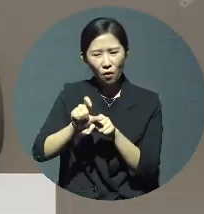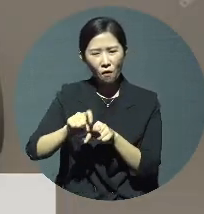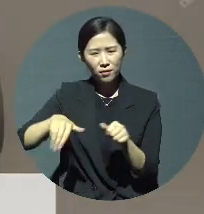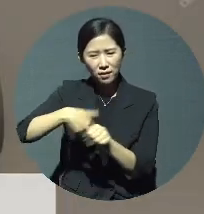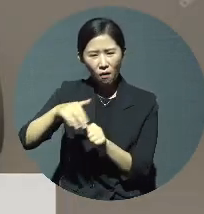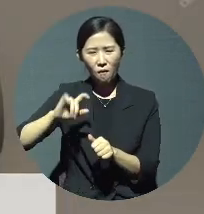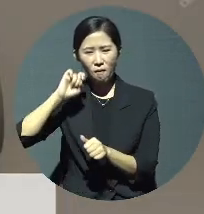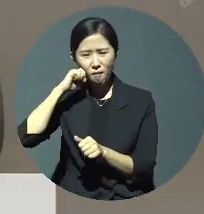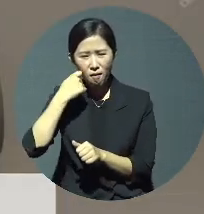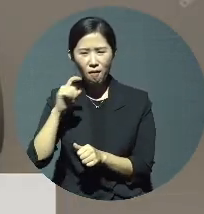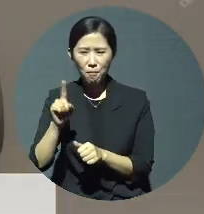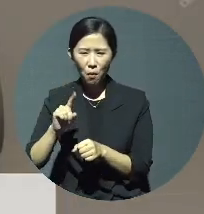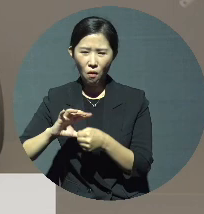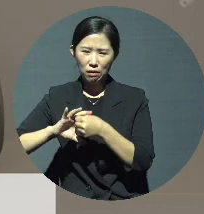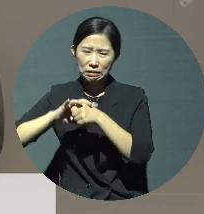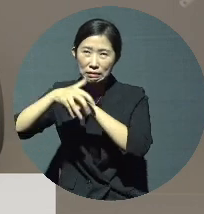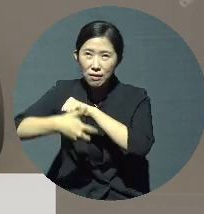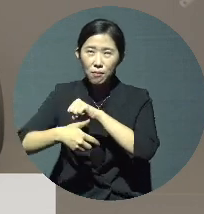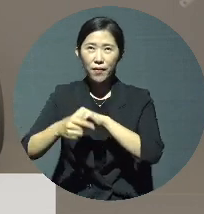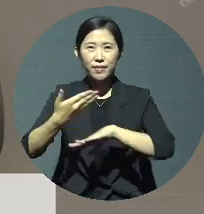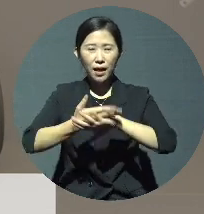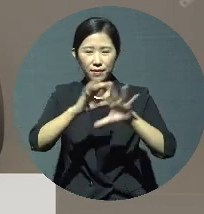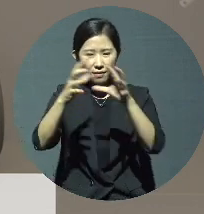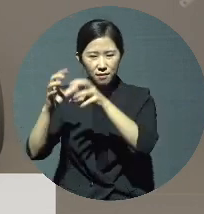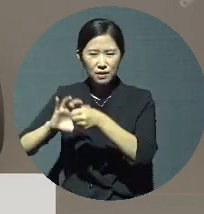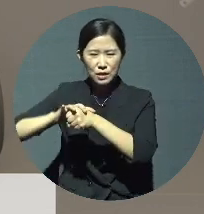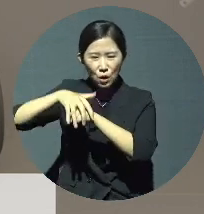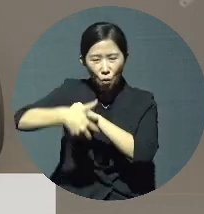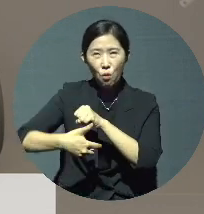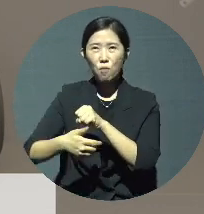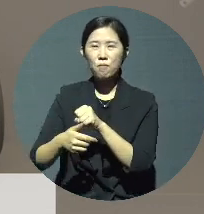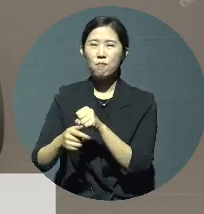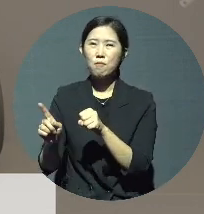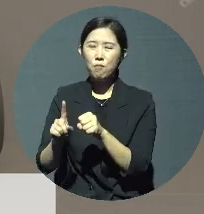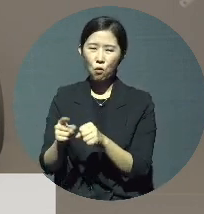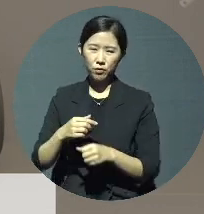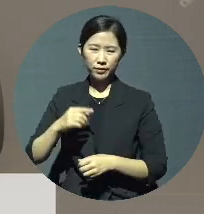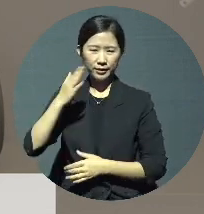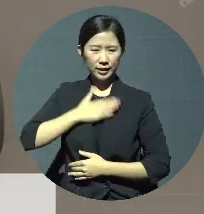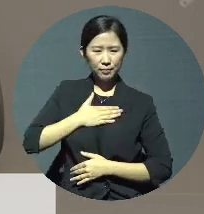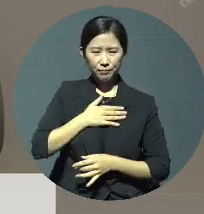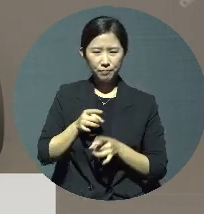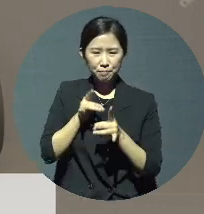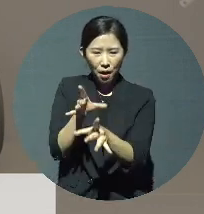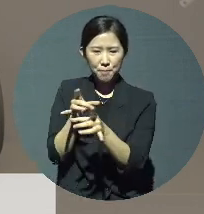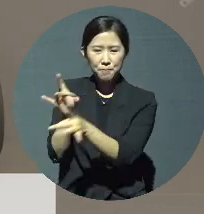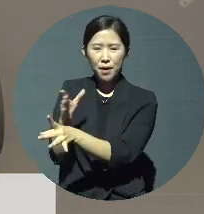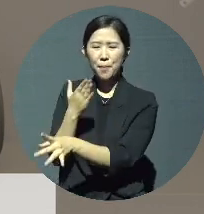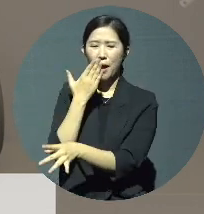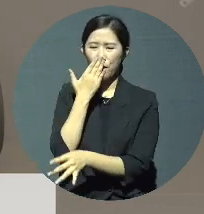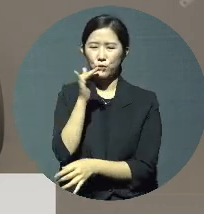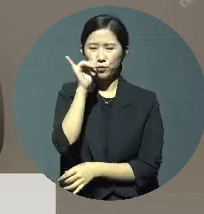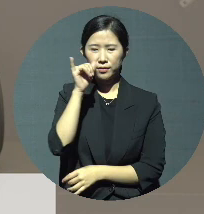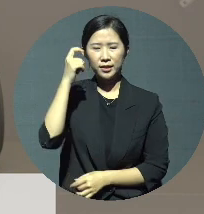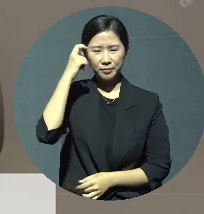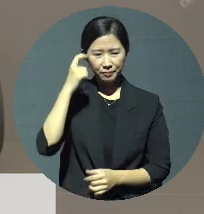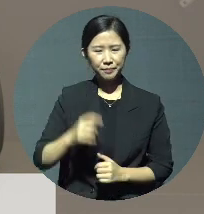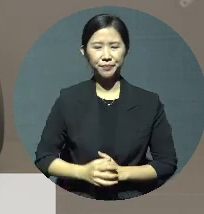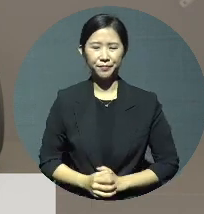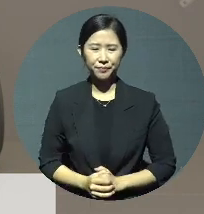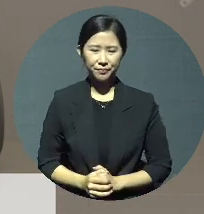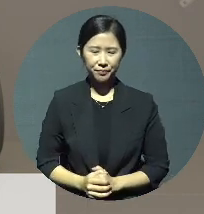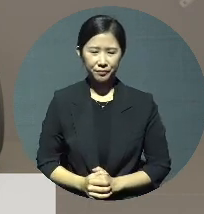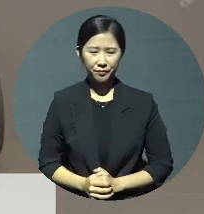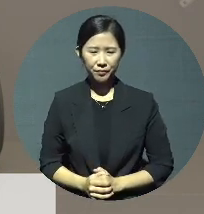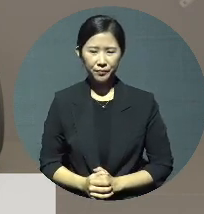the global state of sustainability and climate, whether it's the production tools we have around us. But